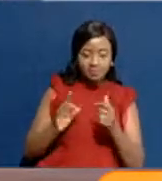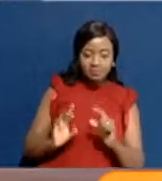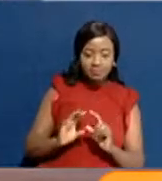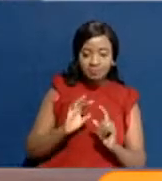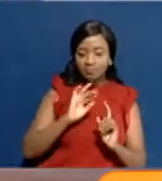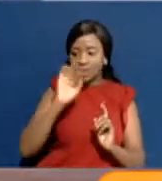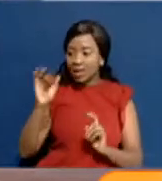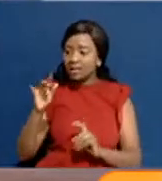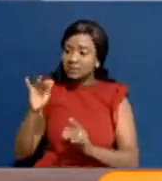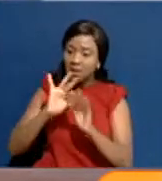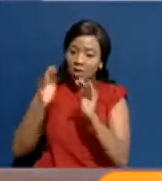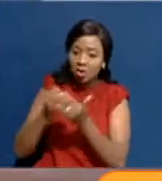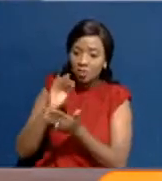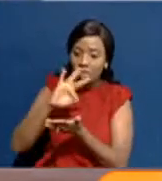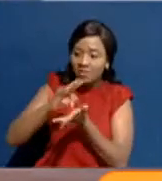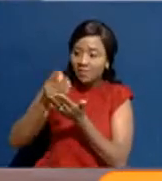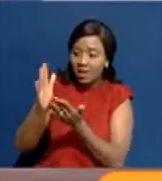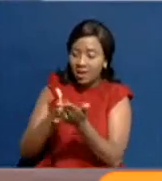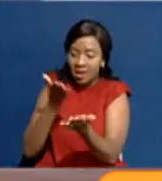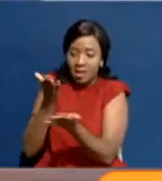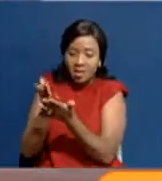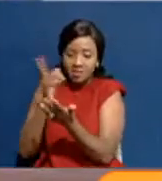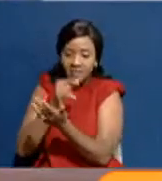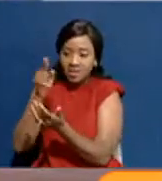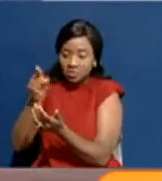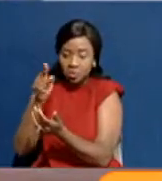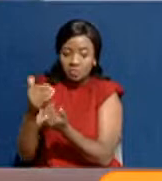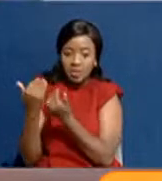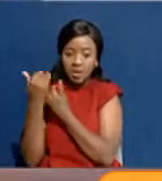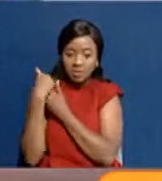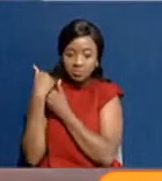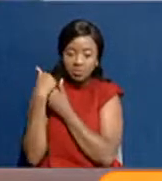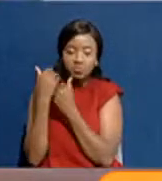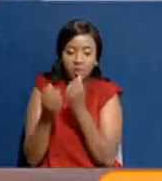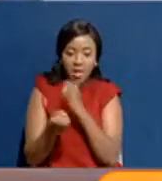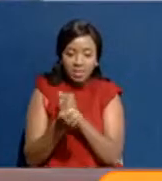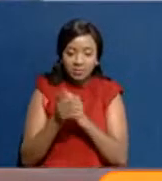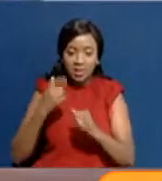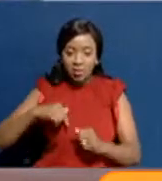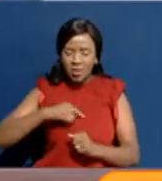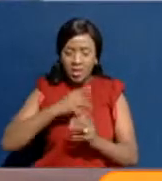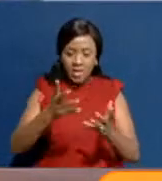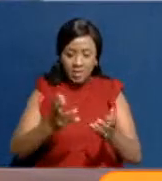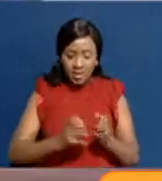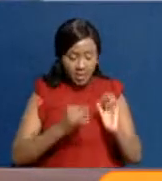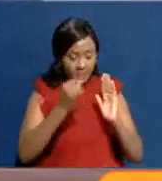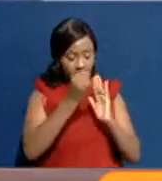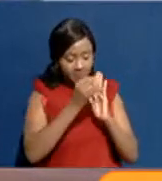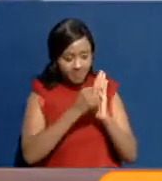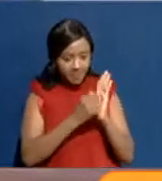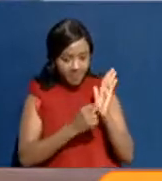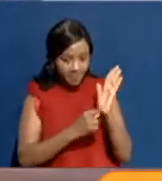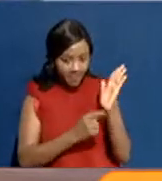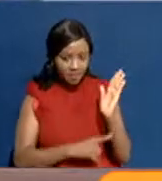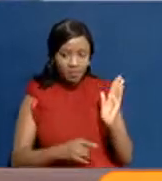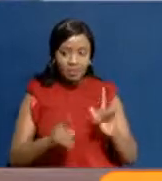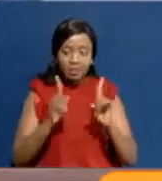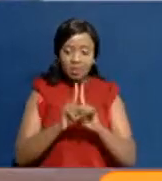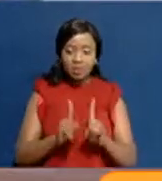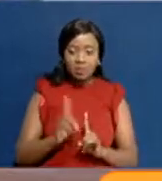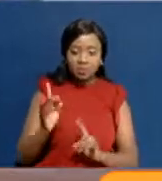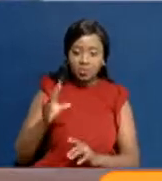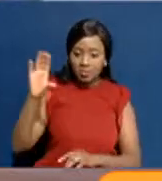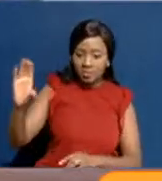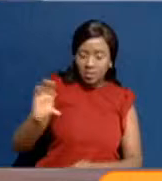Global Fund, they make an application, and then it's Global Fund that takes them through, these are the specifications we require, and then they grant the